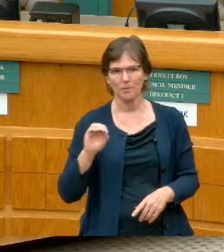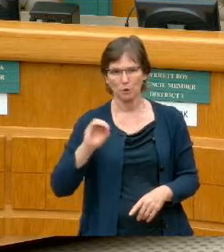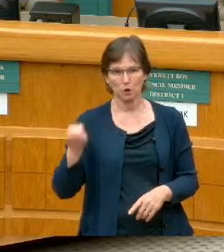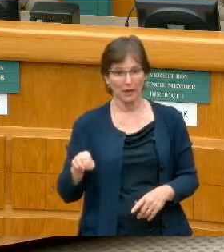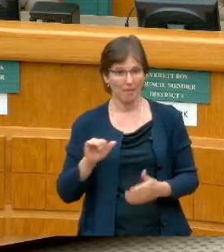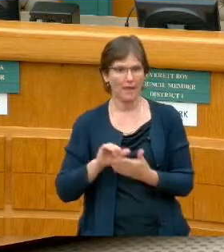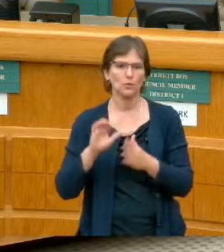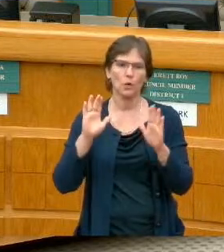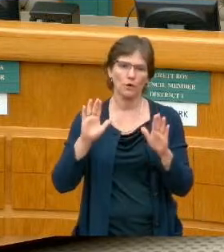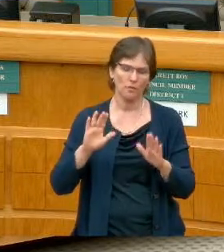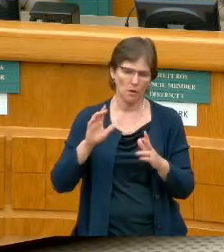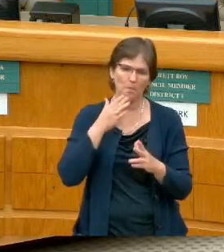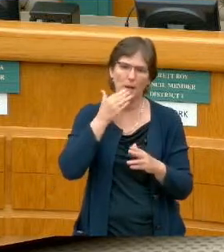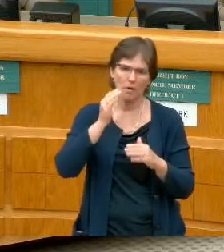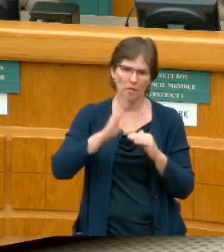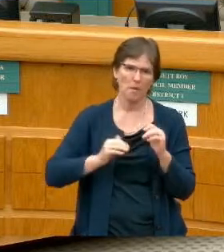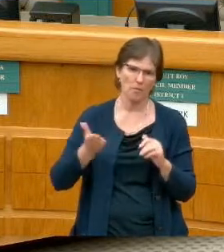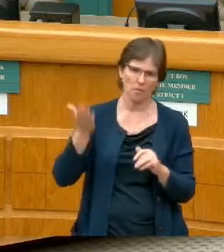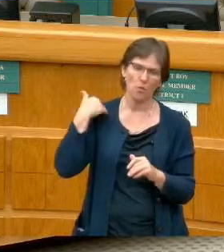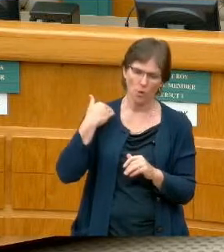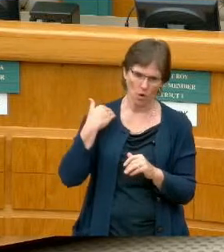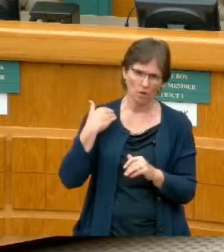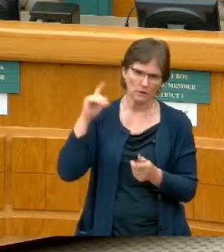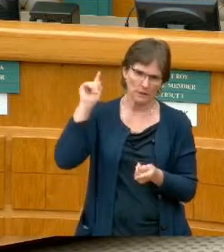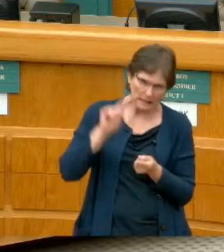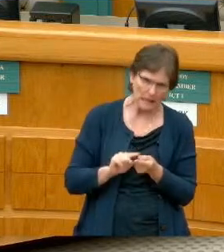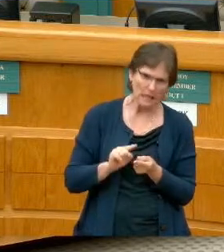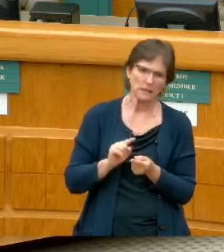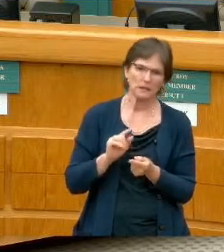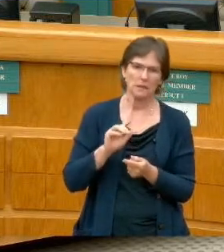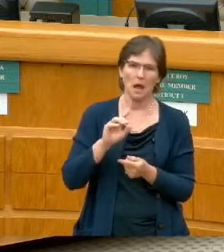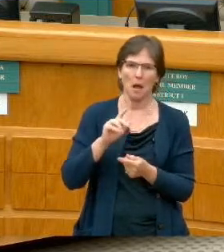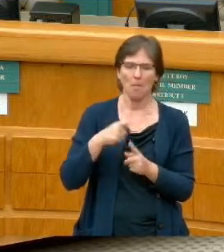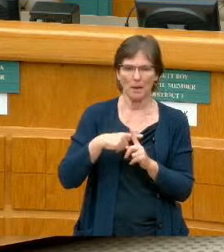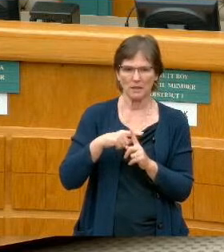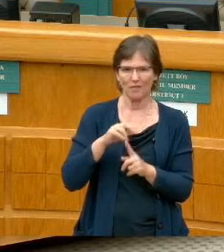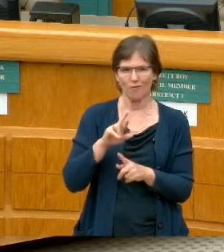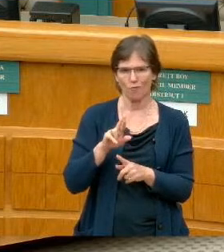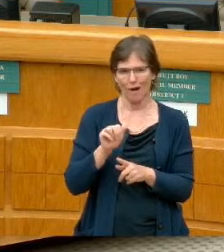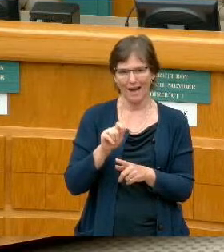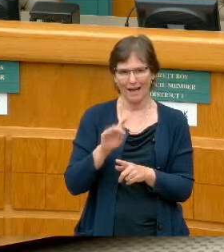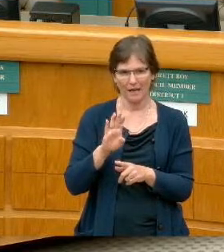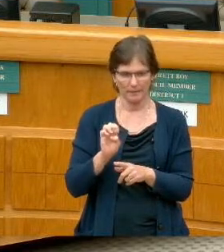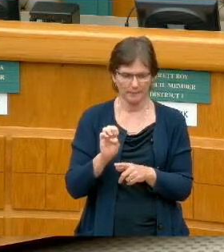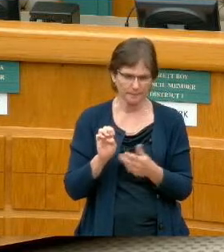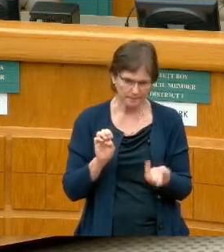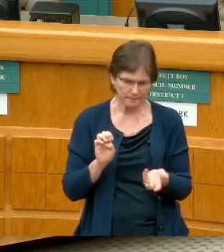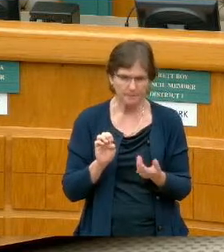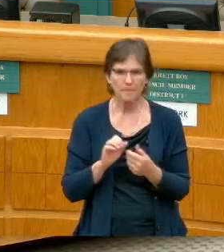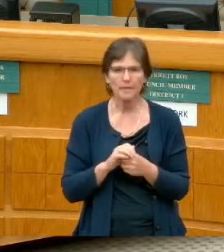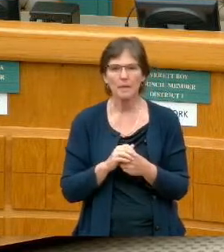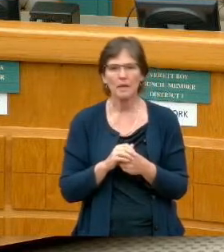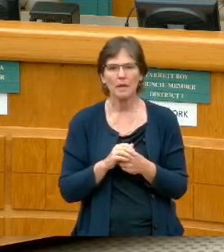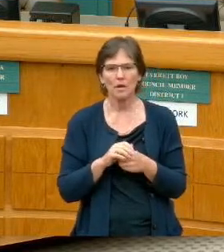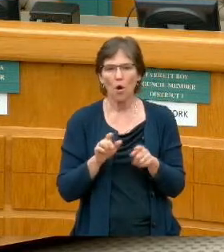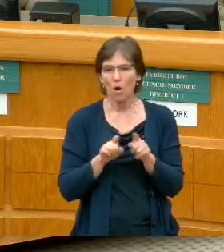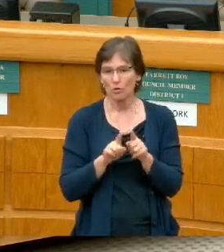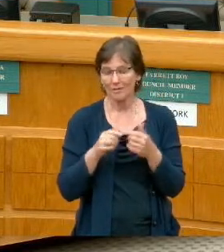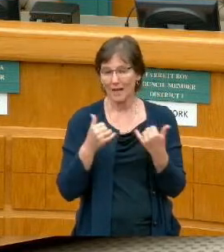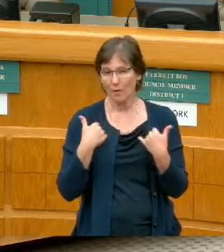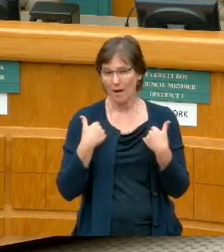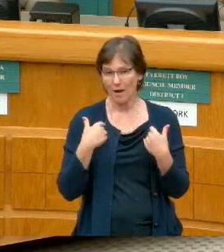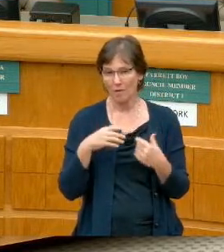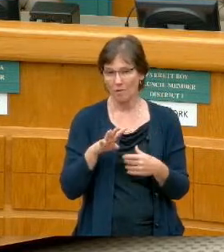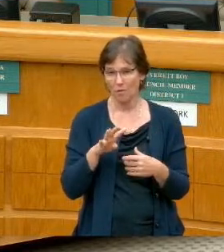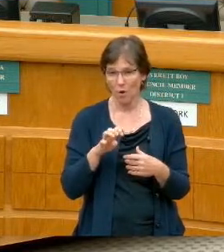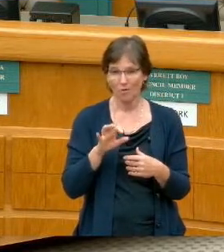news. For those individuals, and there was, I think, around 400 active cases who are COVID-19 positive and